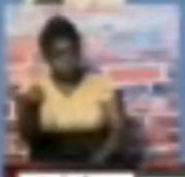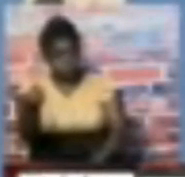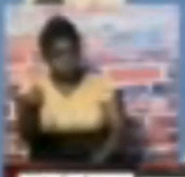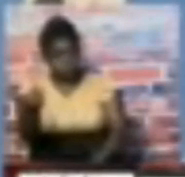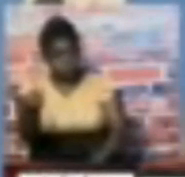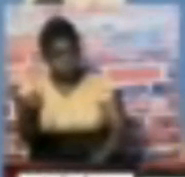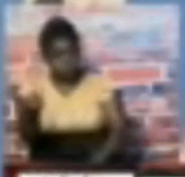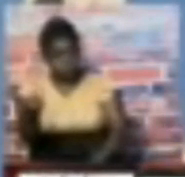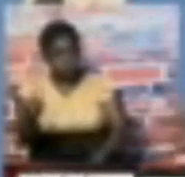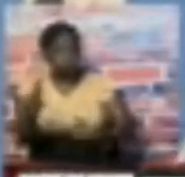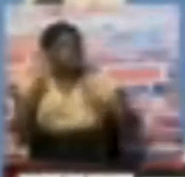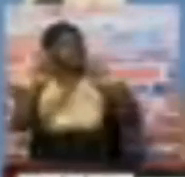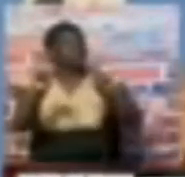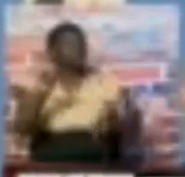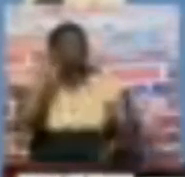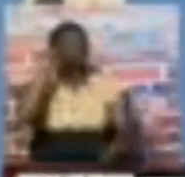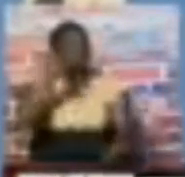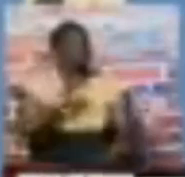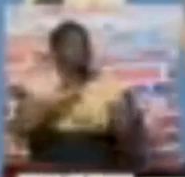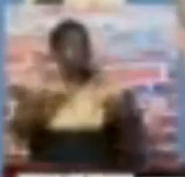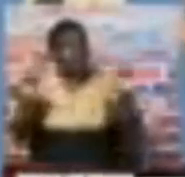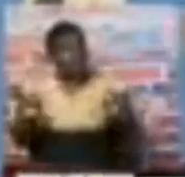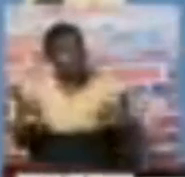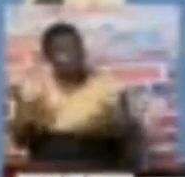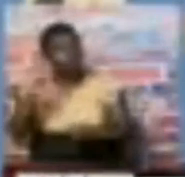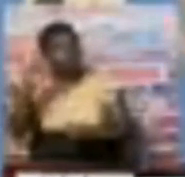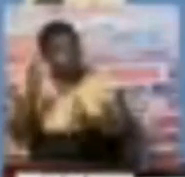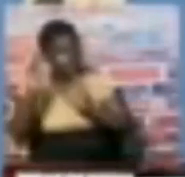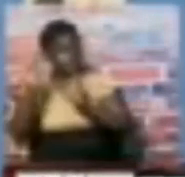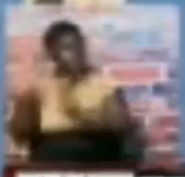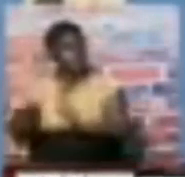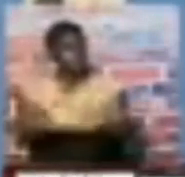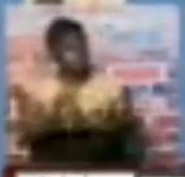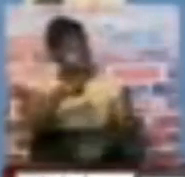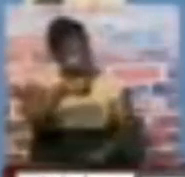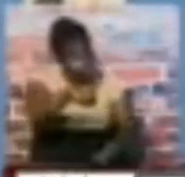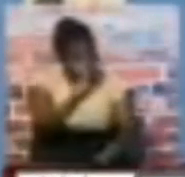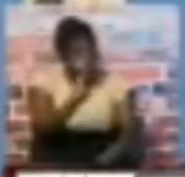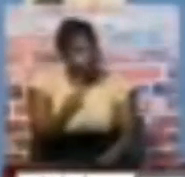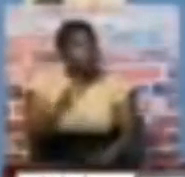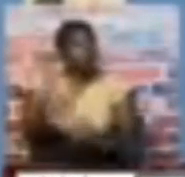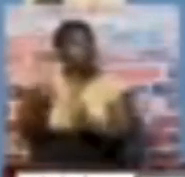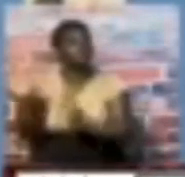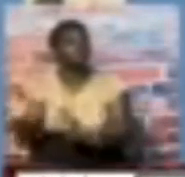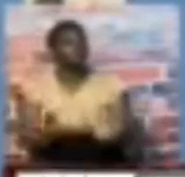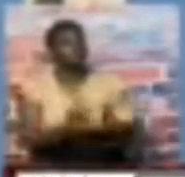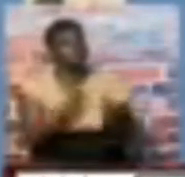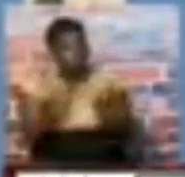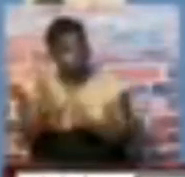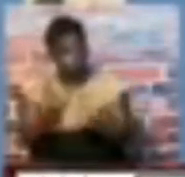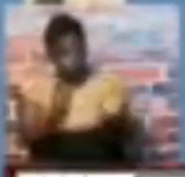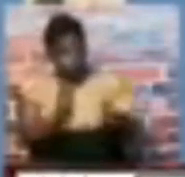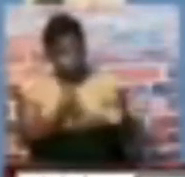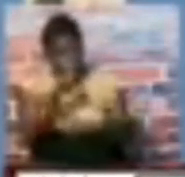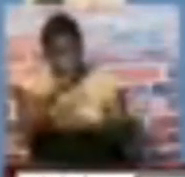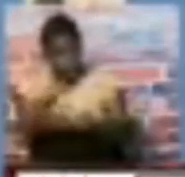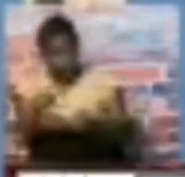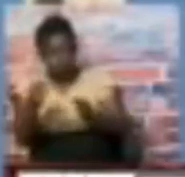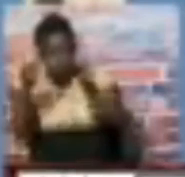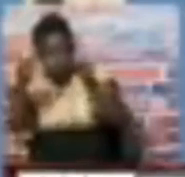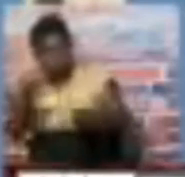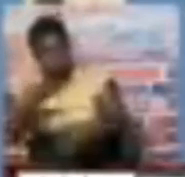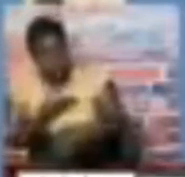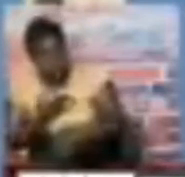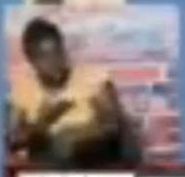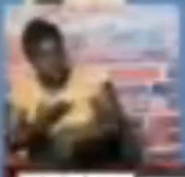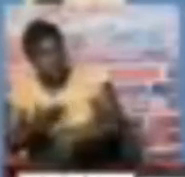Don't start moving tomorrow. Let's first prepare. Even you yourselves prepare. Make sure that you have everything. You